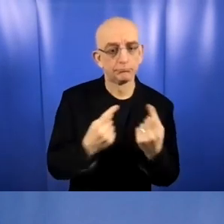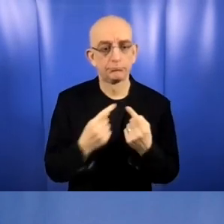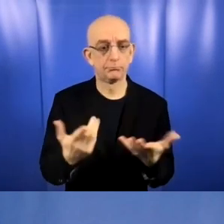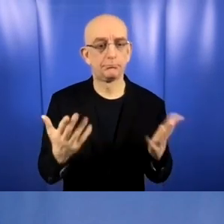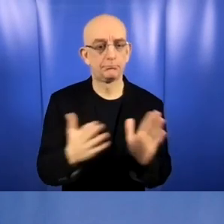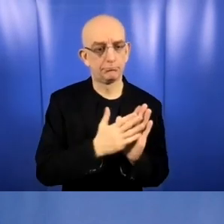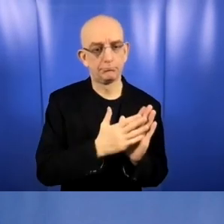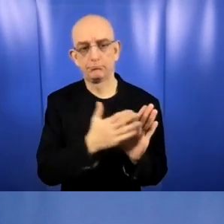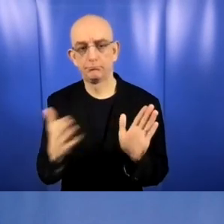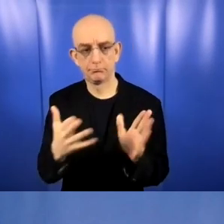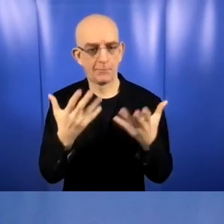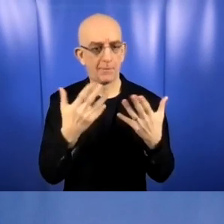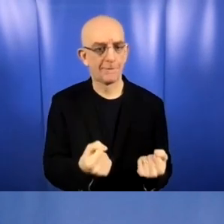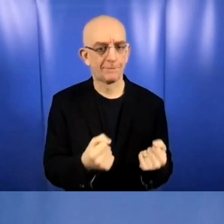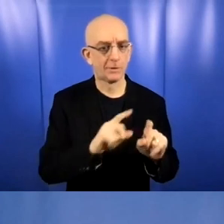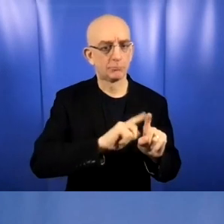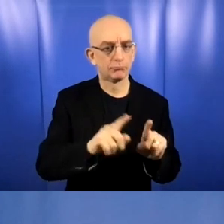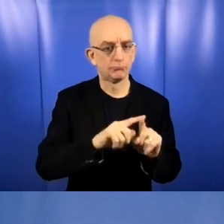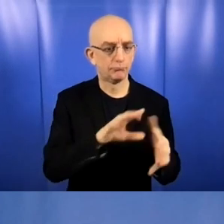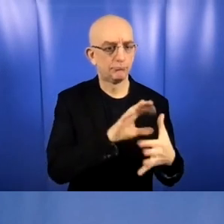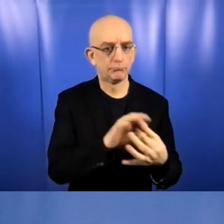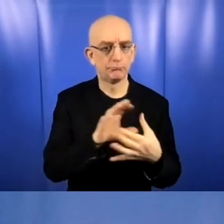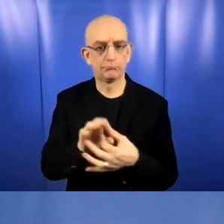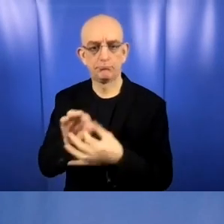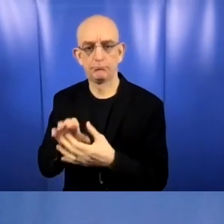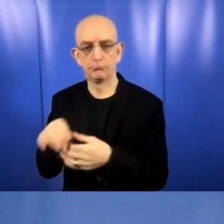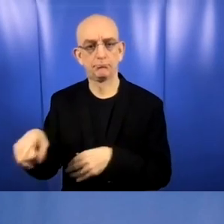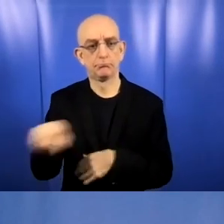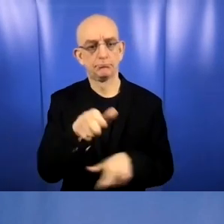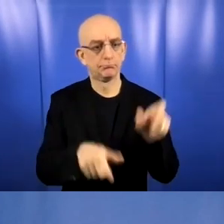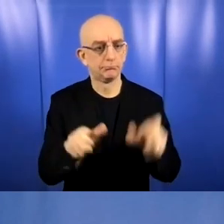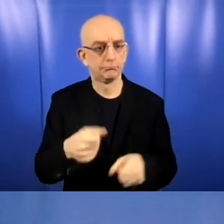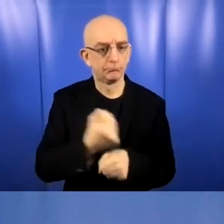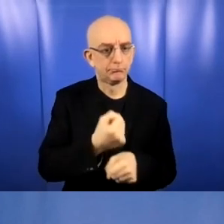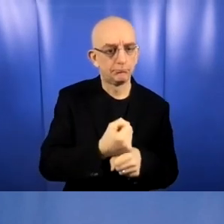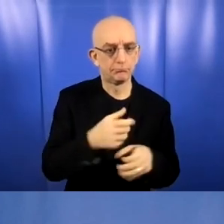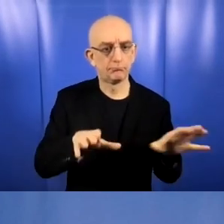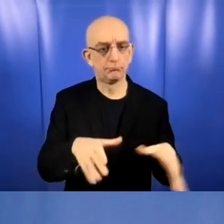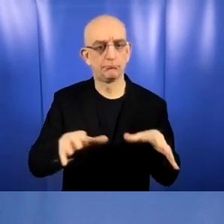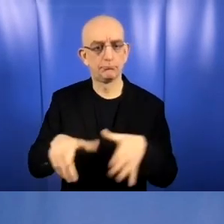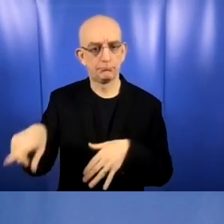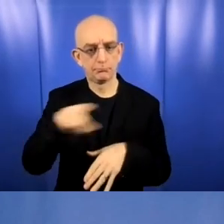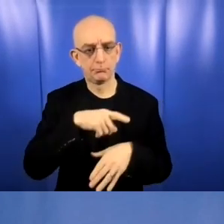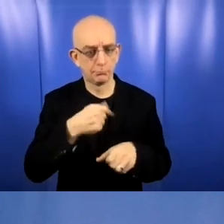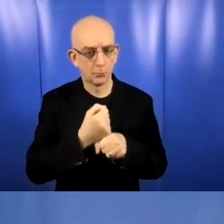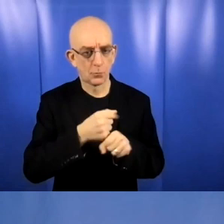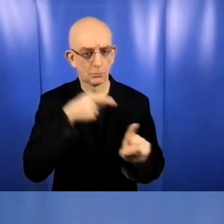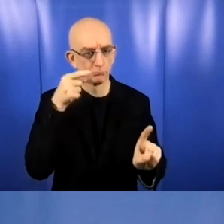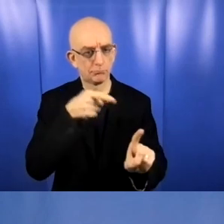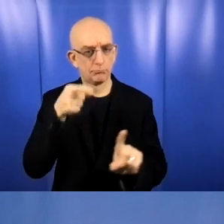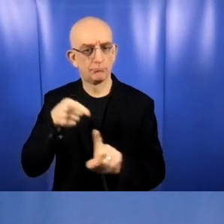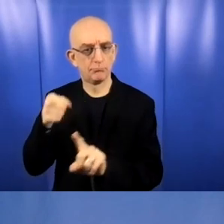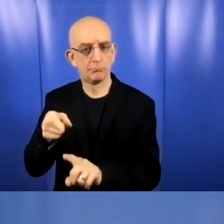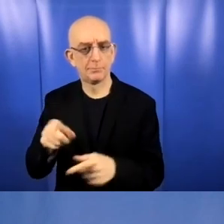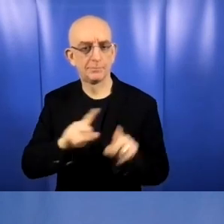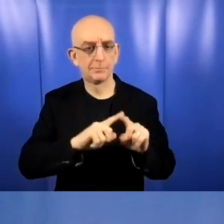working around these areas of solutions, as well as some of the gray literature that has come up in the policy world